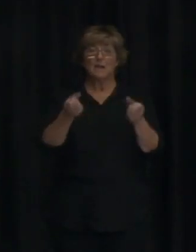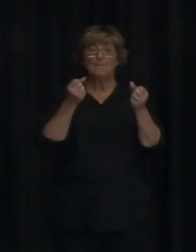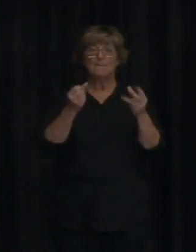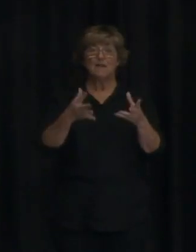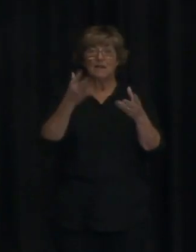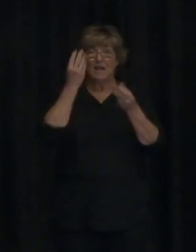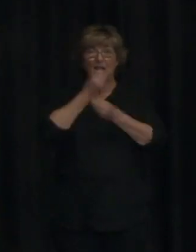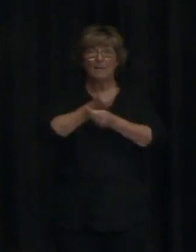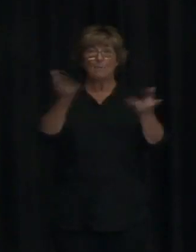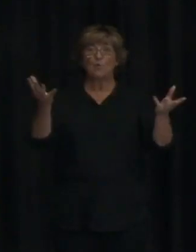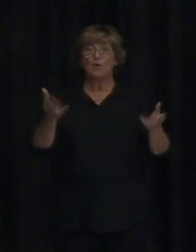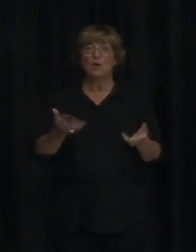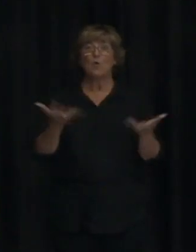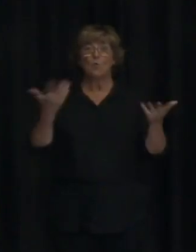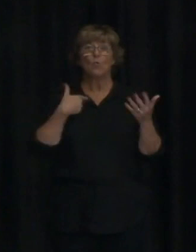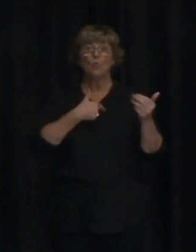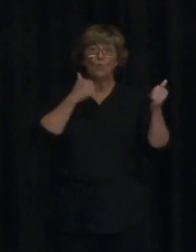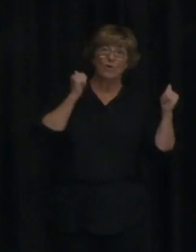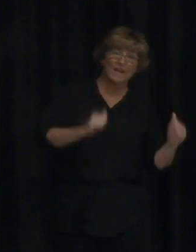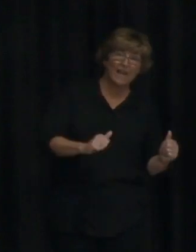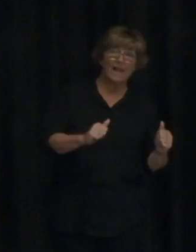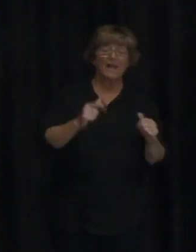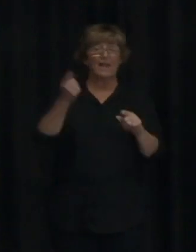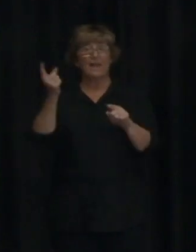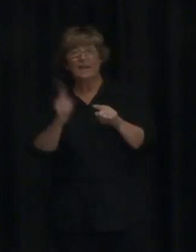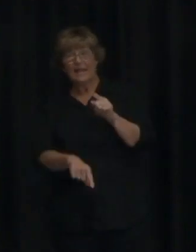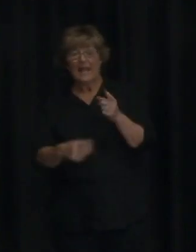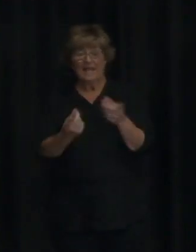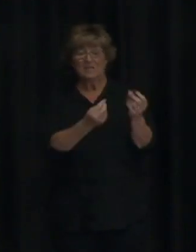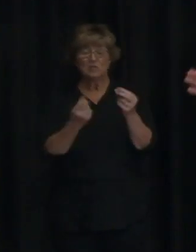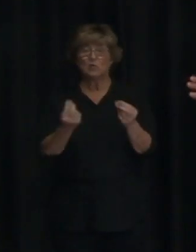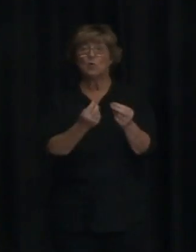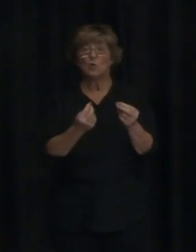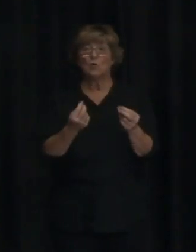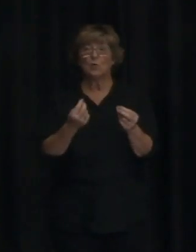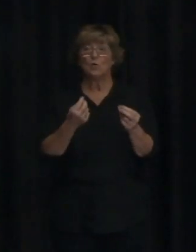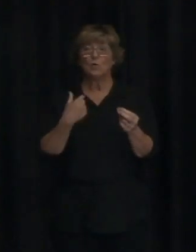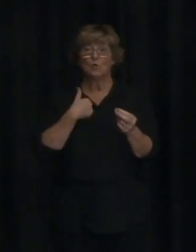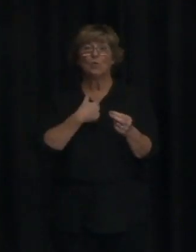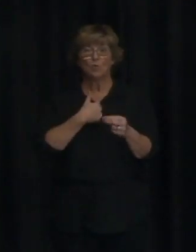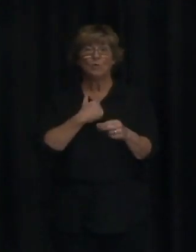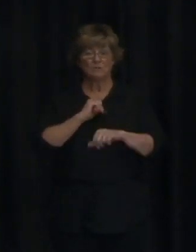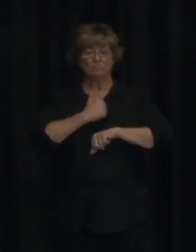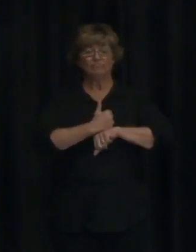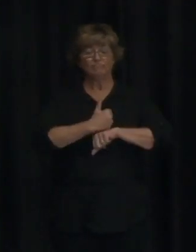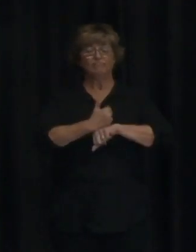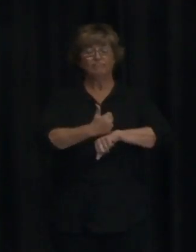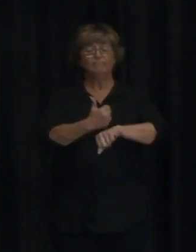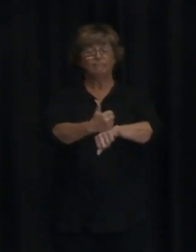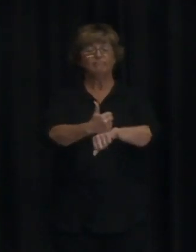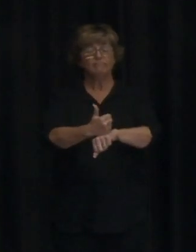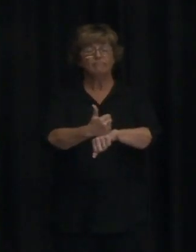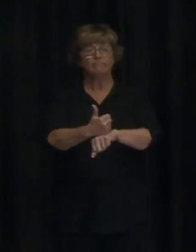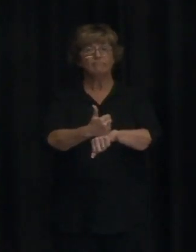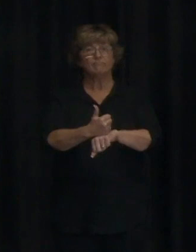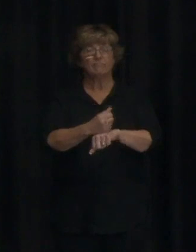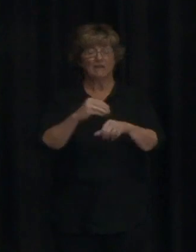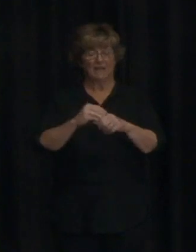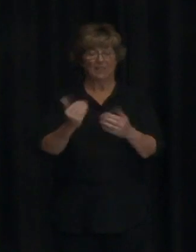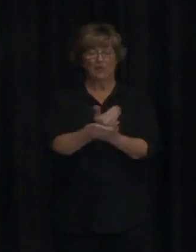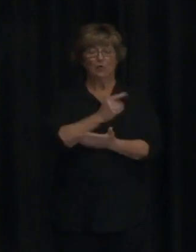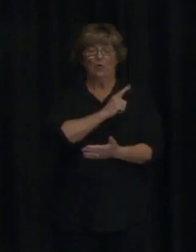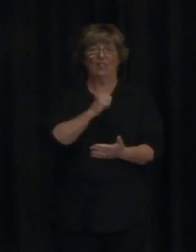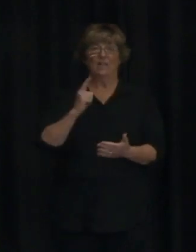outbreaks and what we can and cannot do. So we are laying that groundwork very, very prescriptively in this